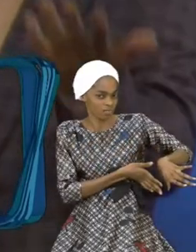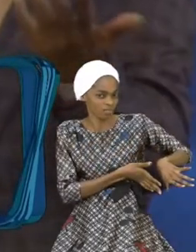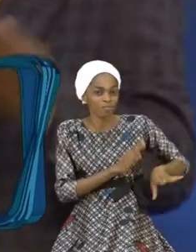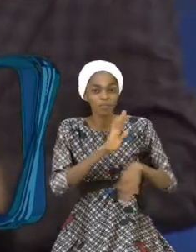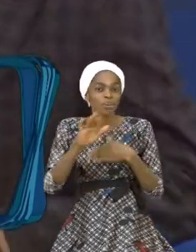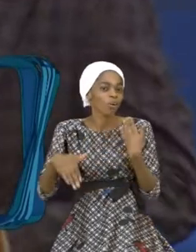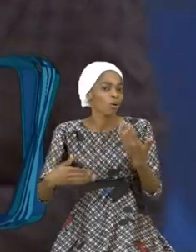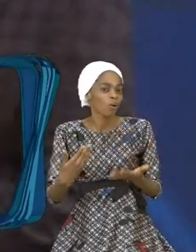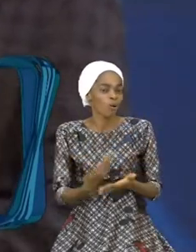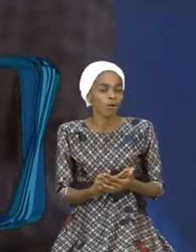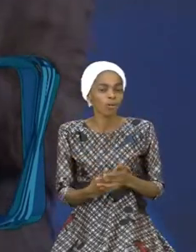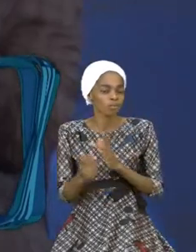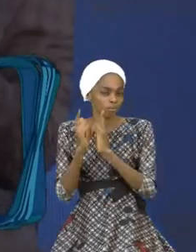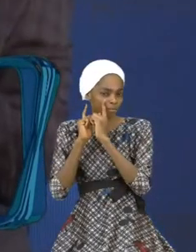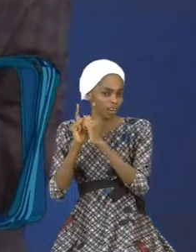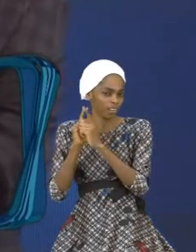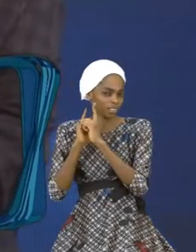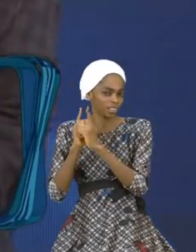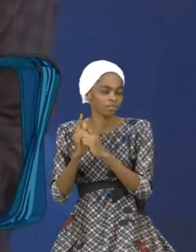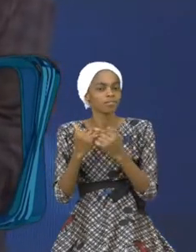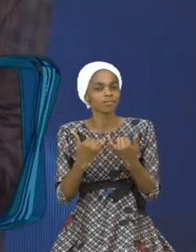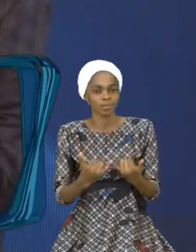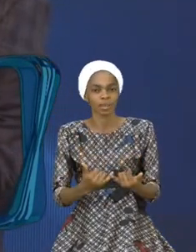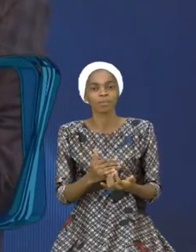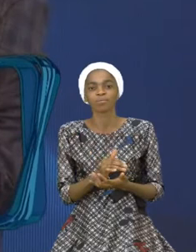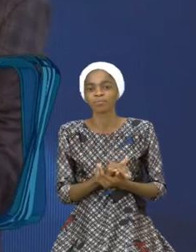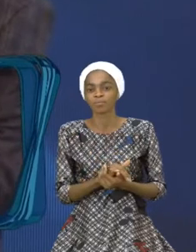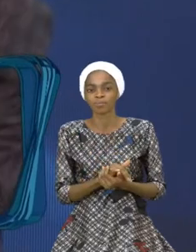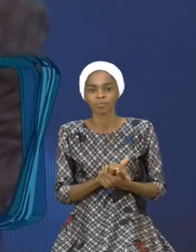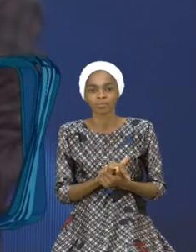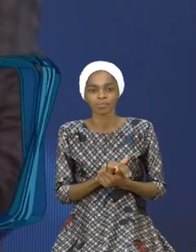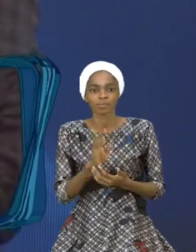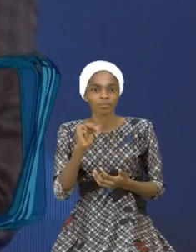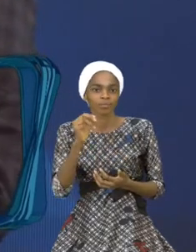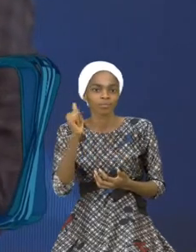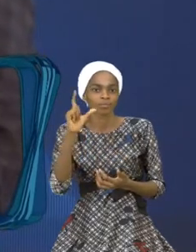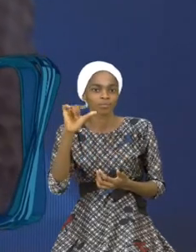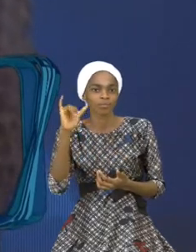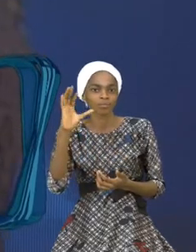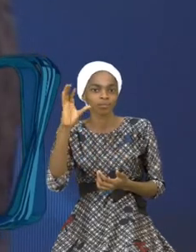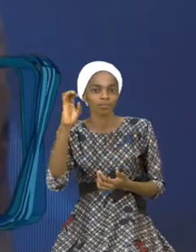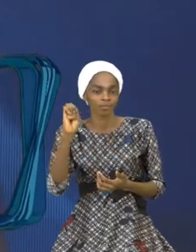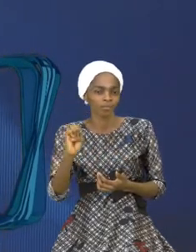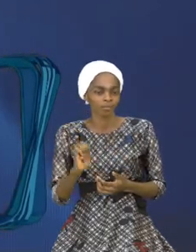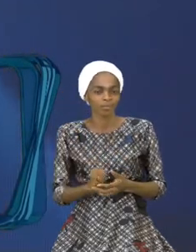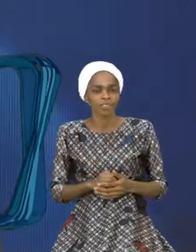all my leads now how do i lift something outside